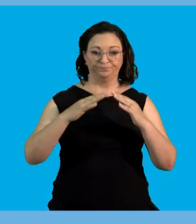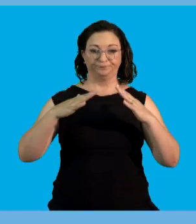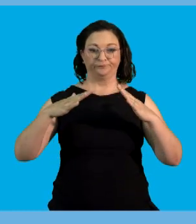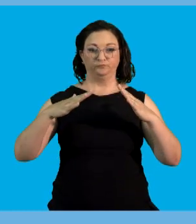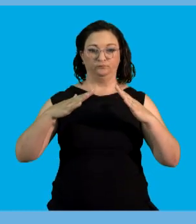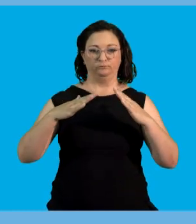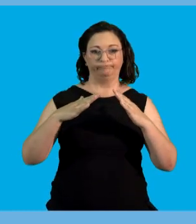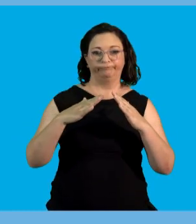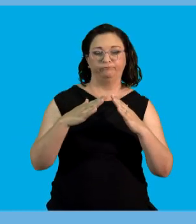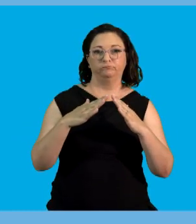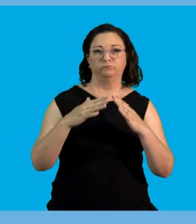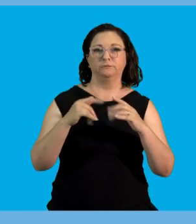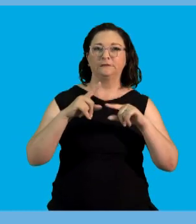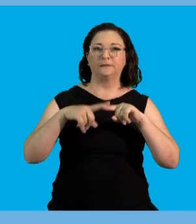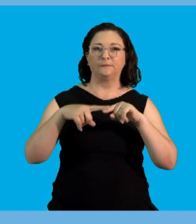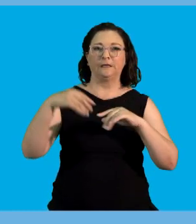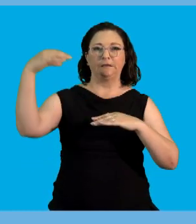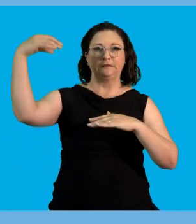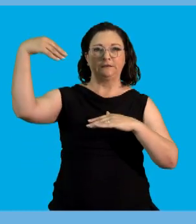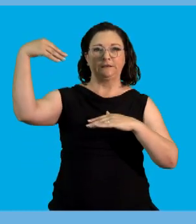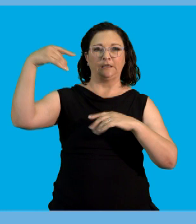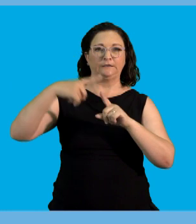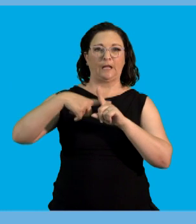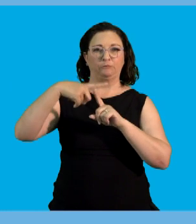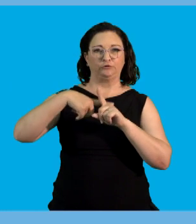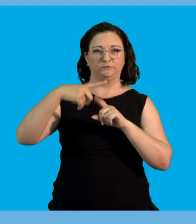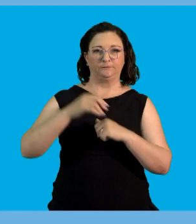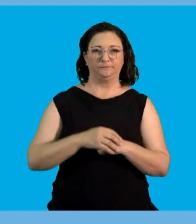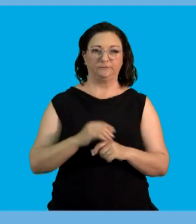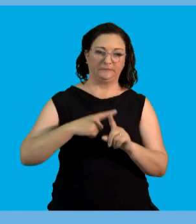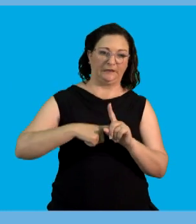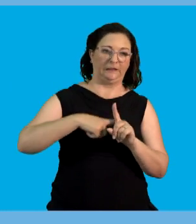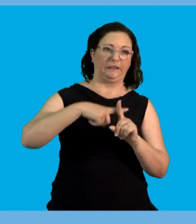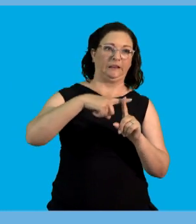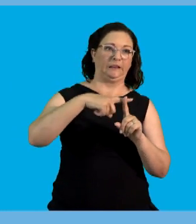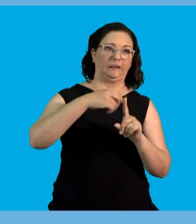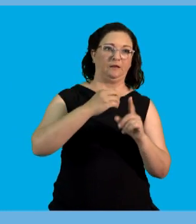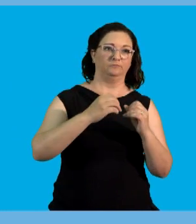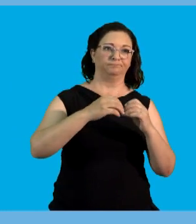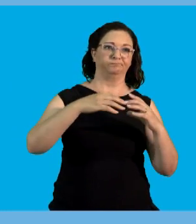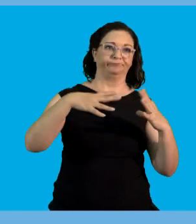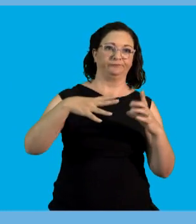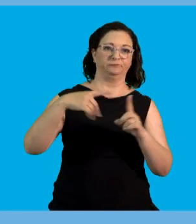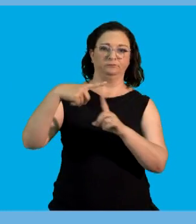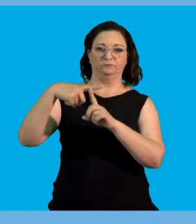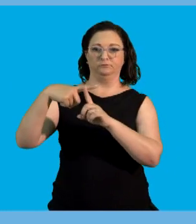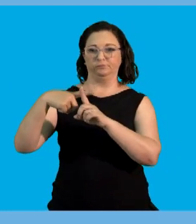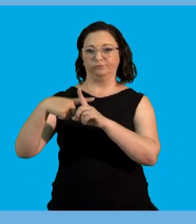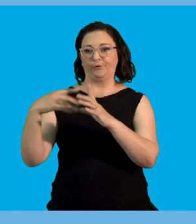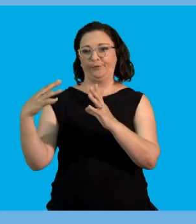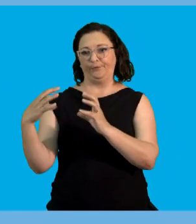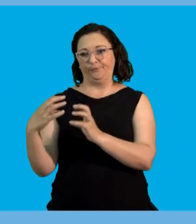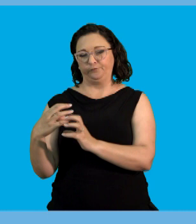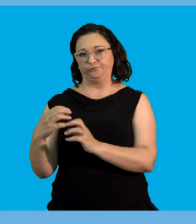the outside temperature changes. So remember, expansion, increase in temperature, contraction, that's a decrease in temperature.